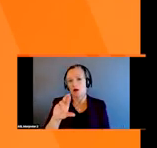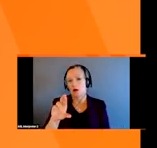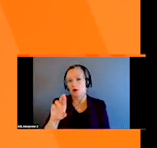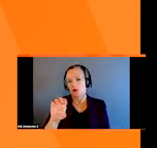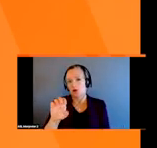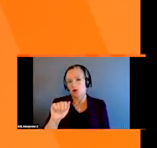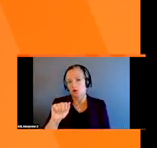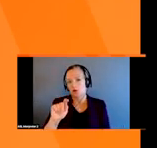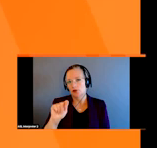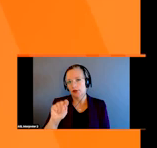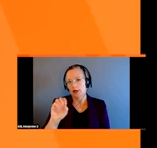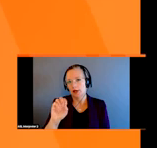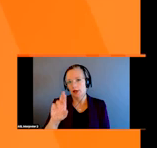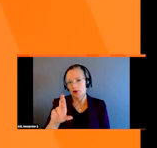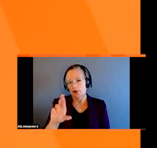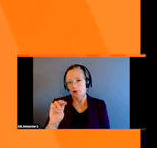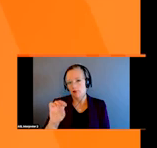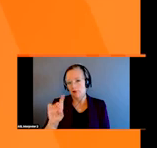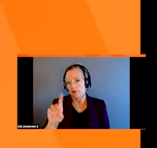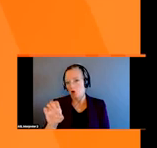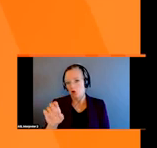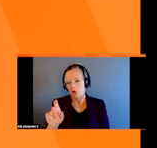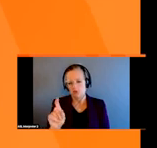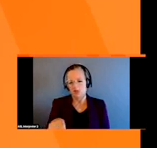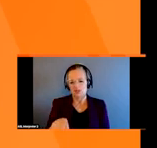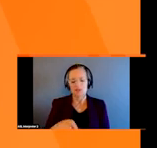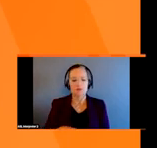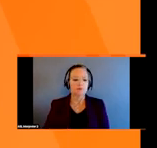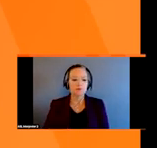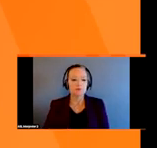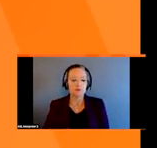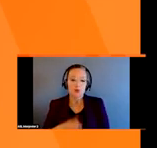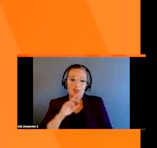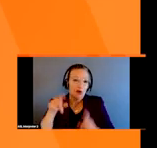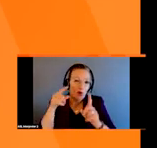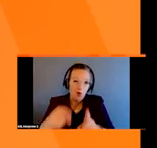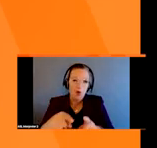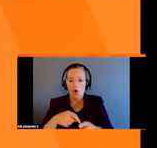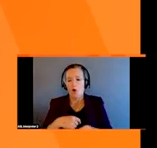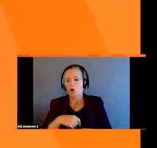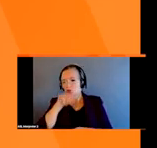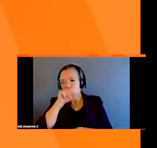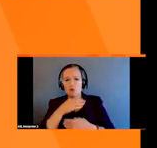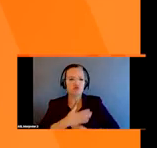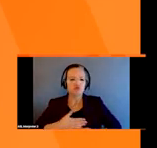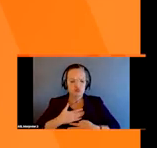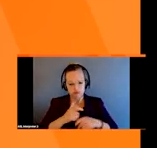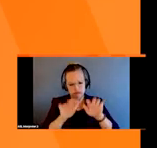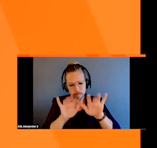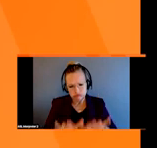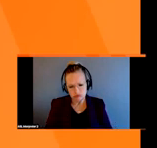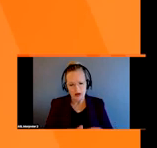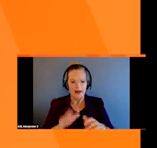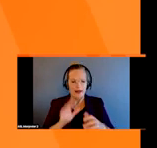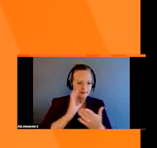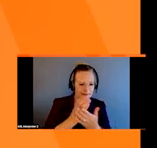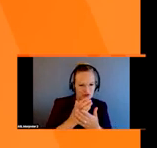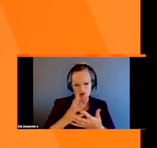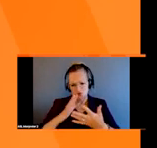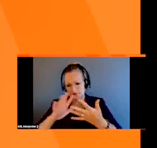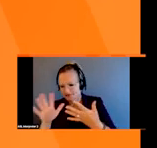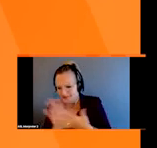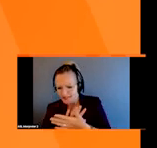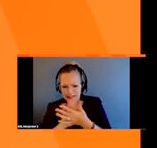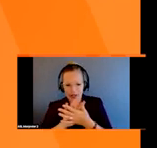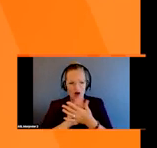wish. The goal there is if you're good at writing and you want to write more and start producing more content, they've just got more